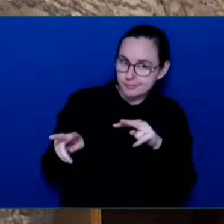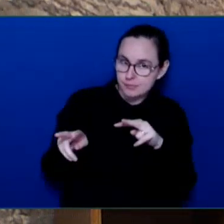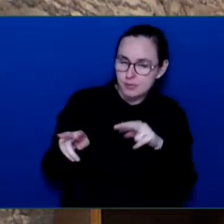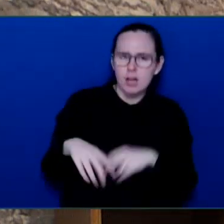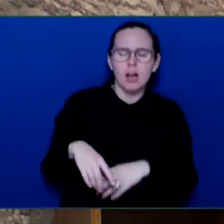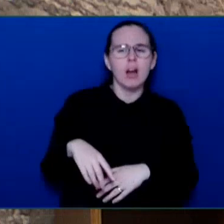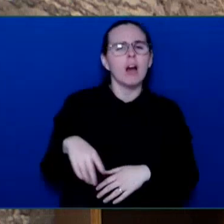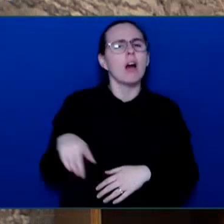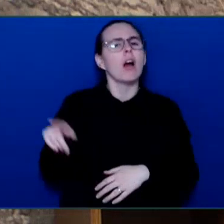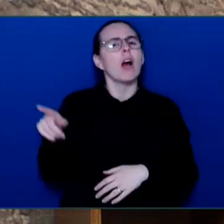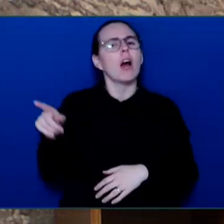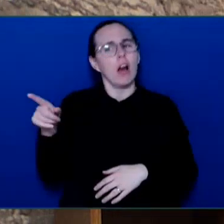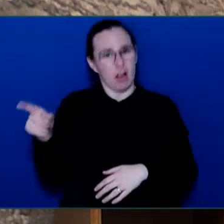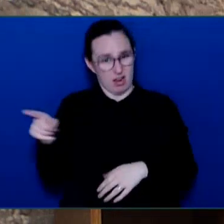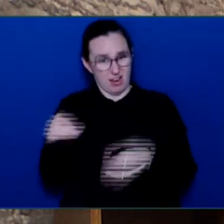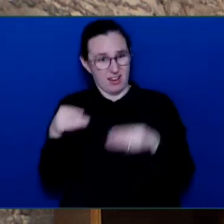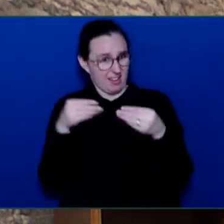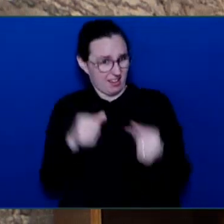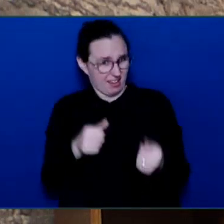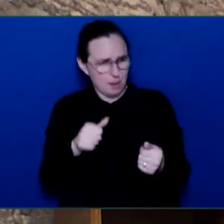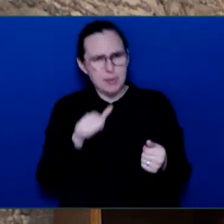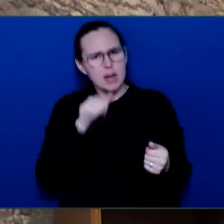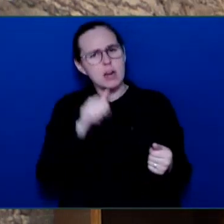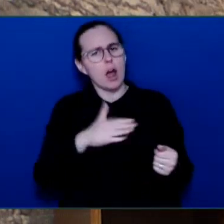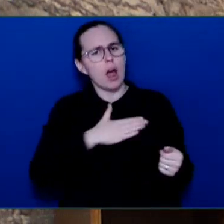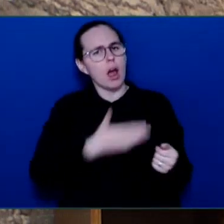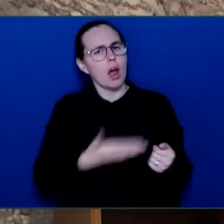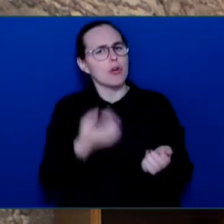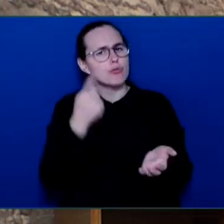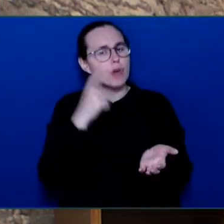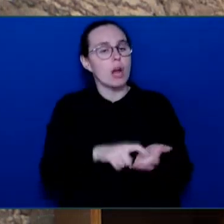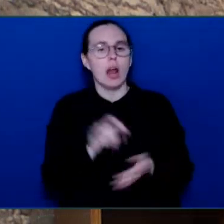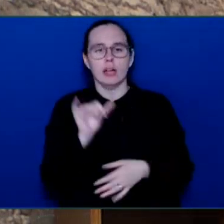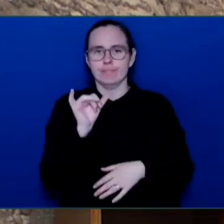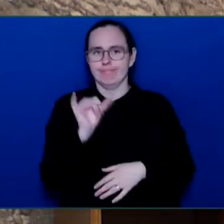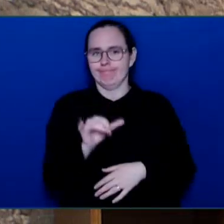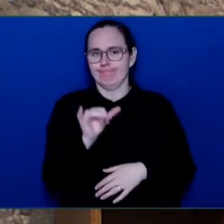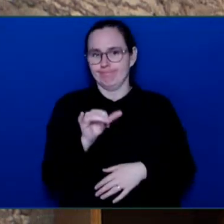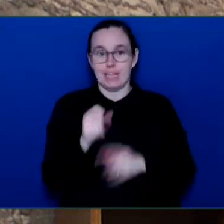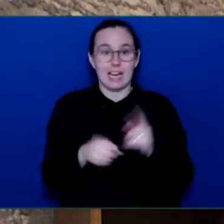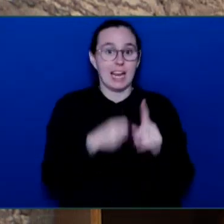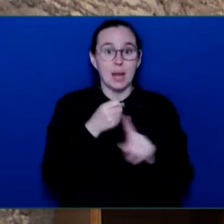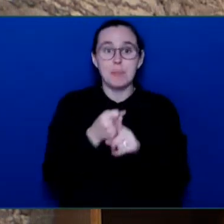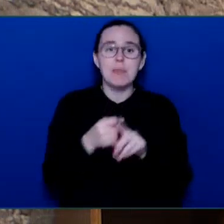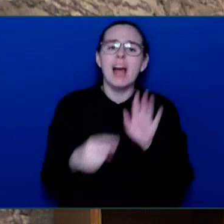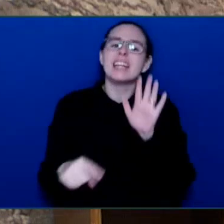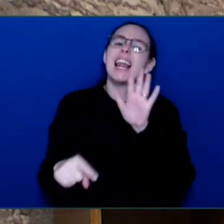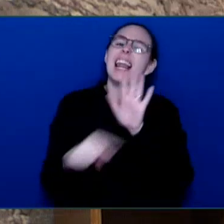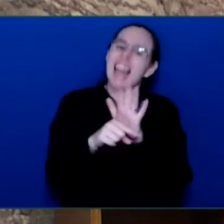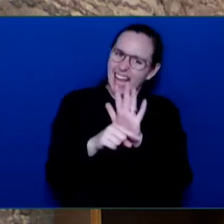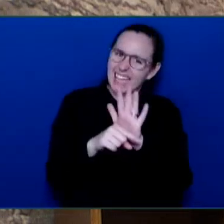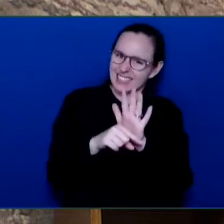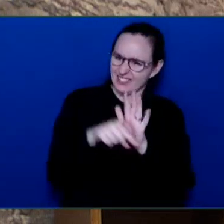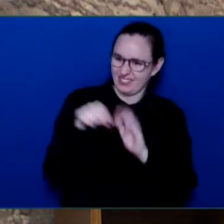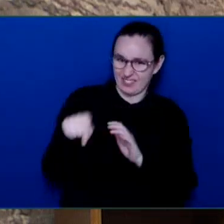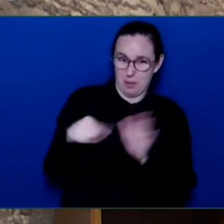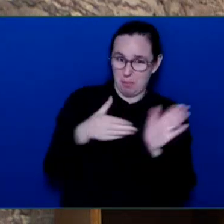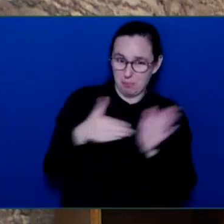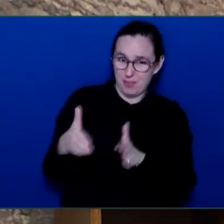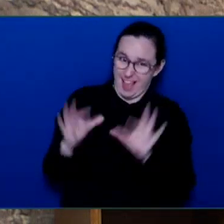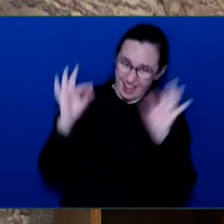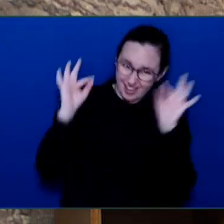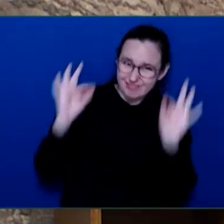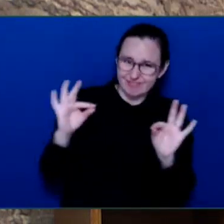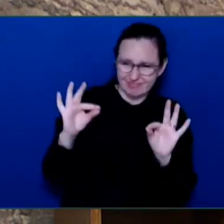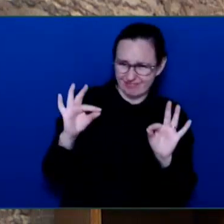massive negative impacts of Cost BC on family incomes and thousands of jobs, and oh, by the way, that emissions